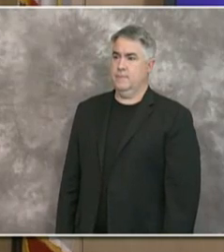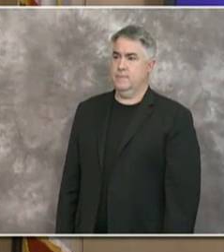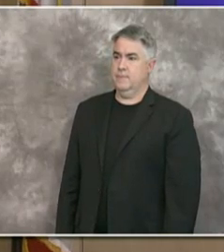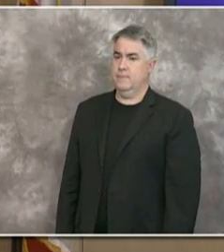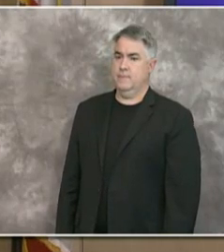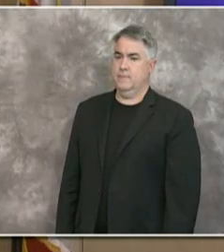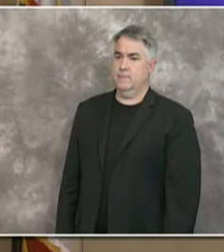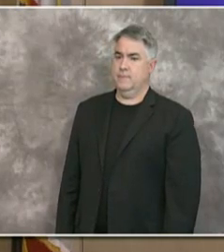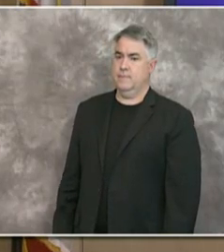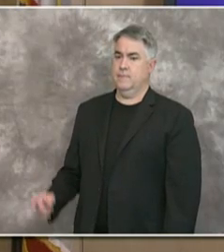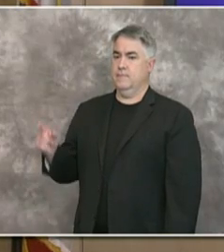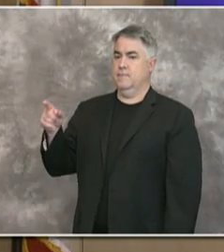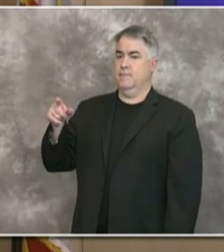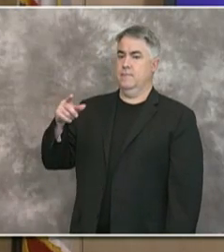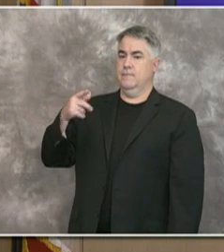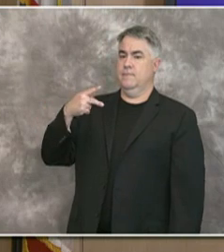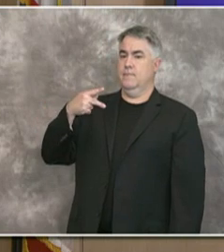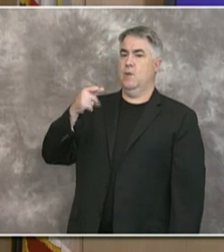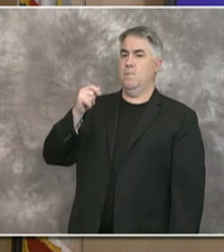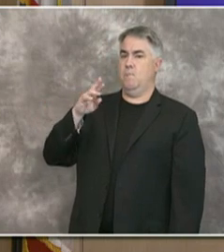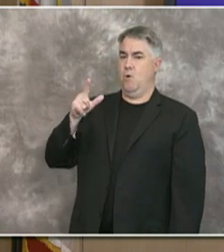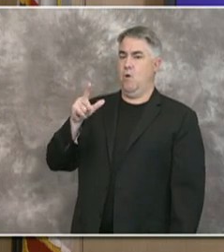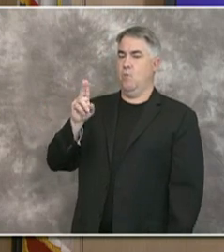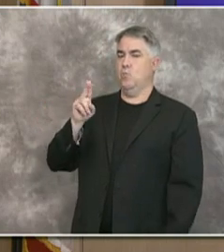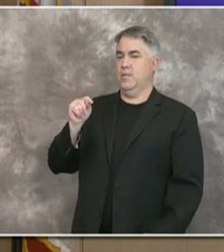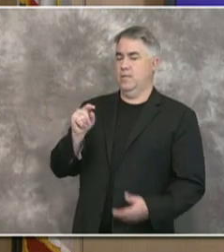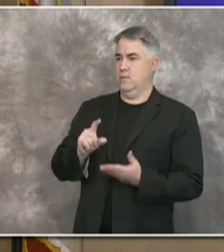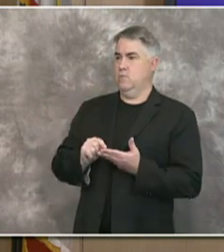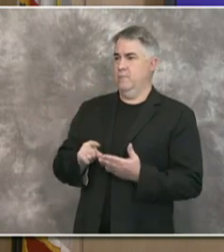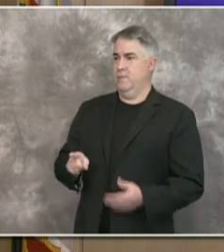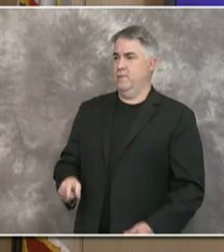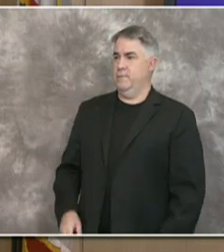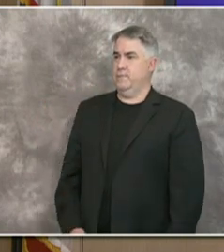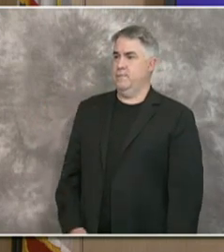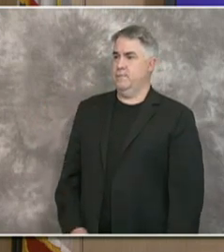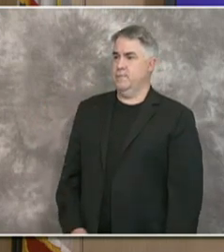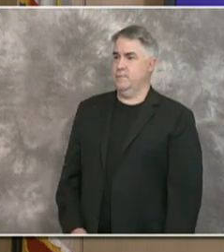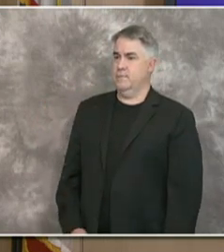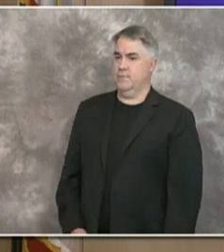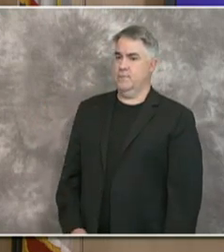Paul Sisson with the San Diego Union Tribune. Please state your question.